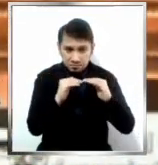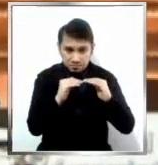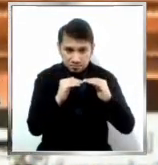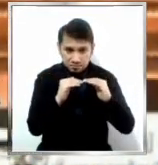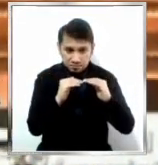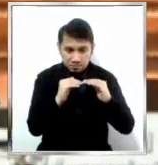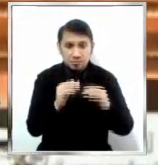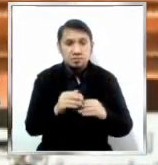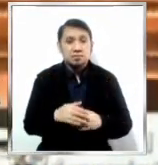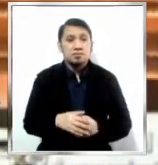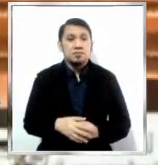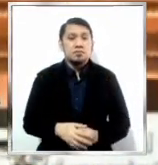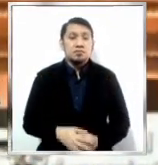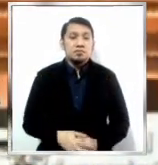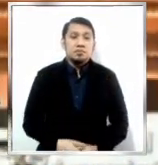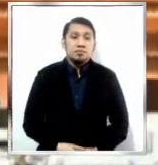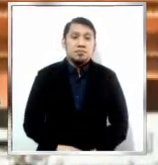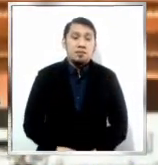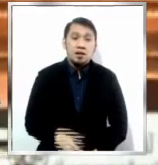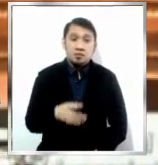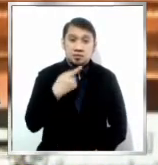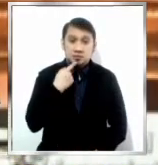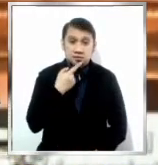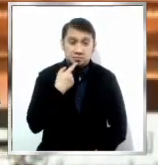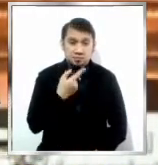sabi ko kay Justice Secretary